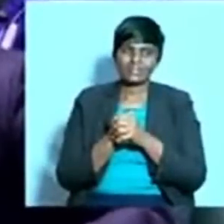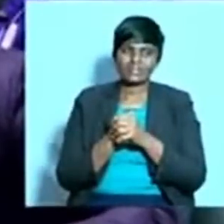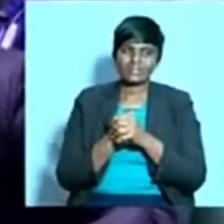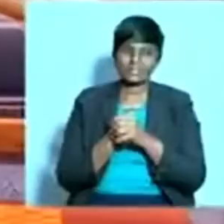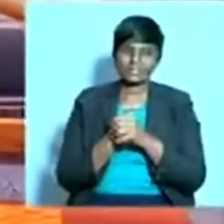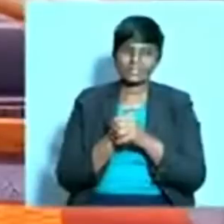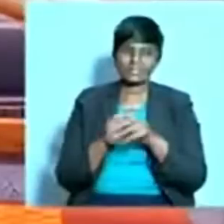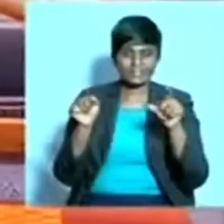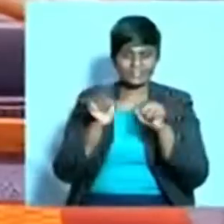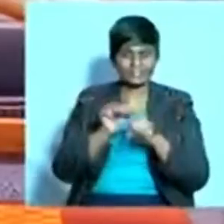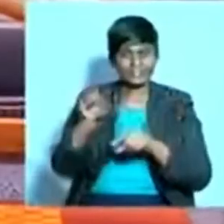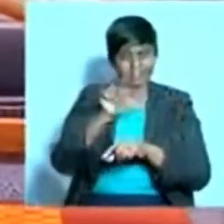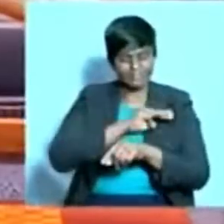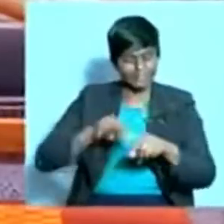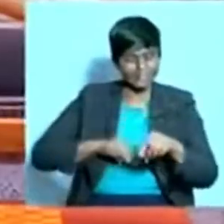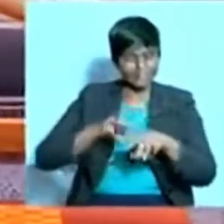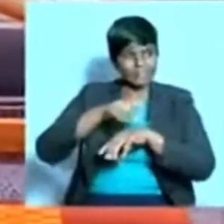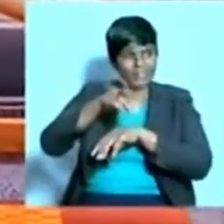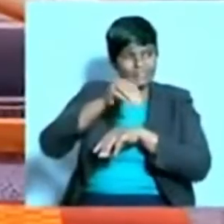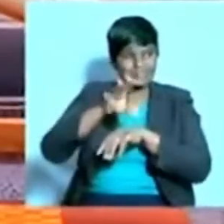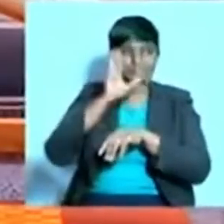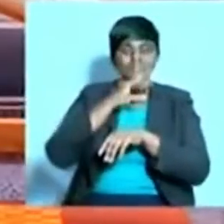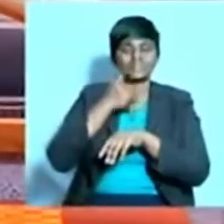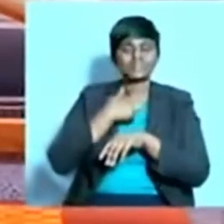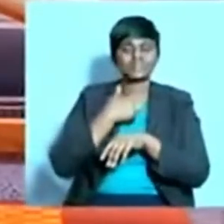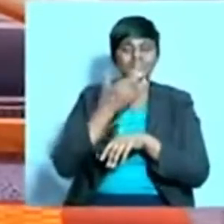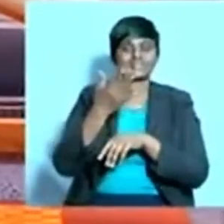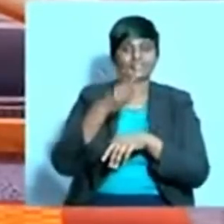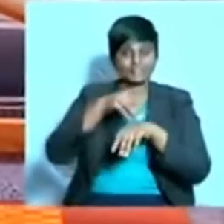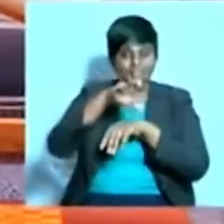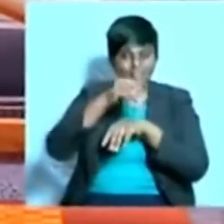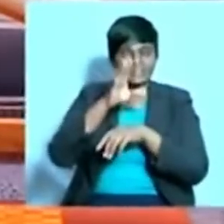because the member was guided.